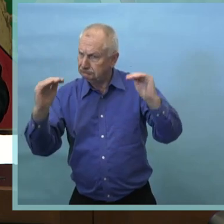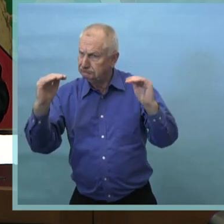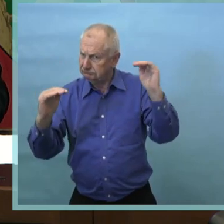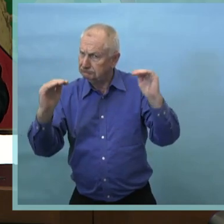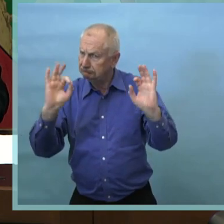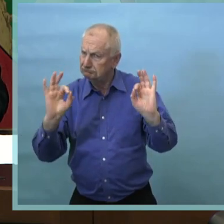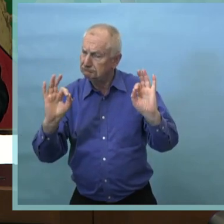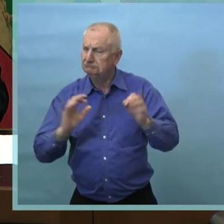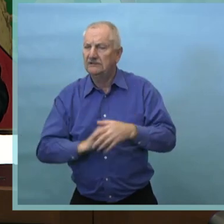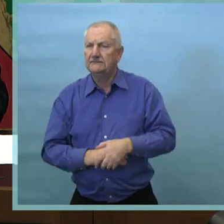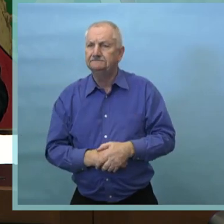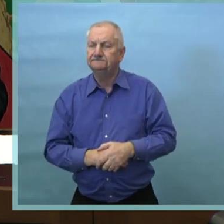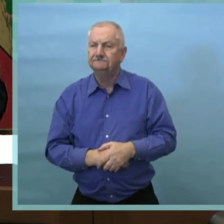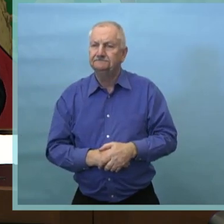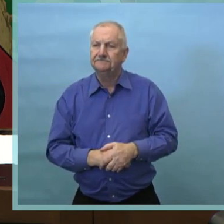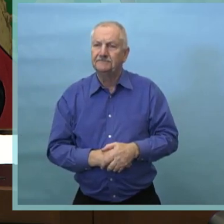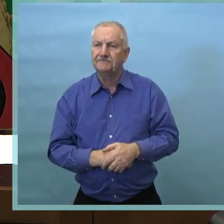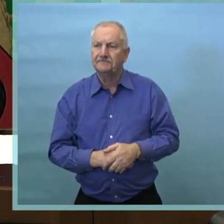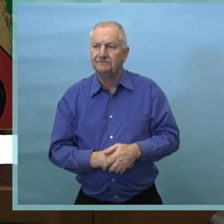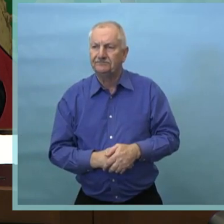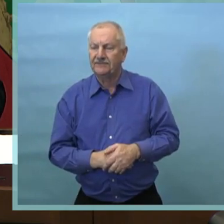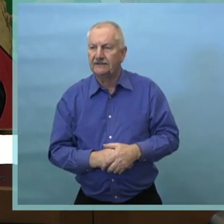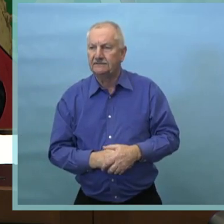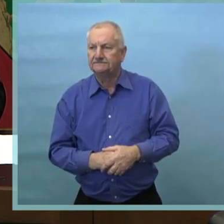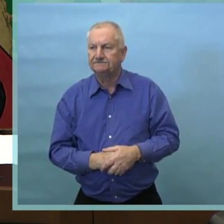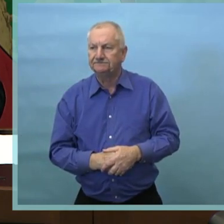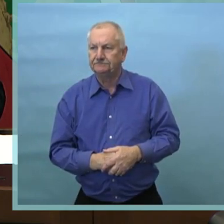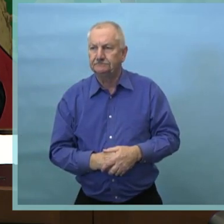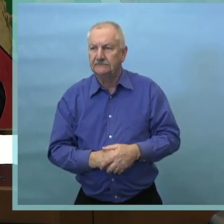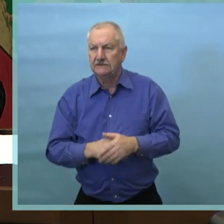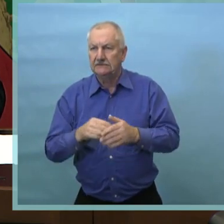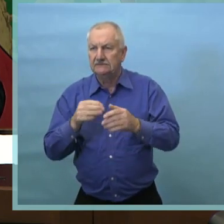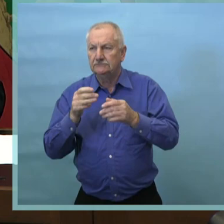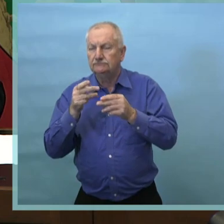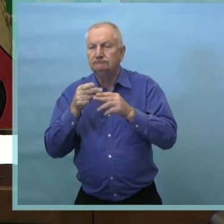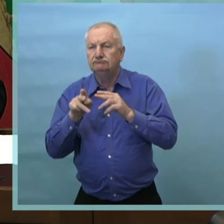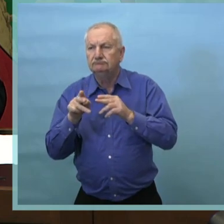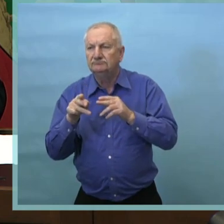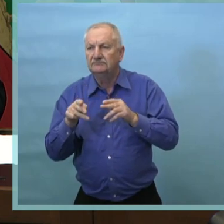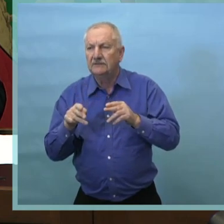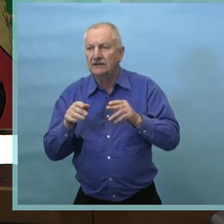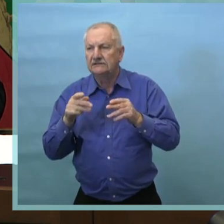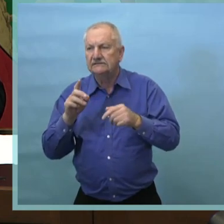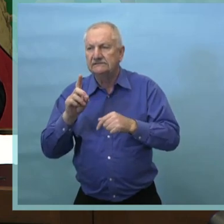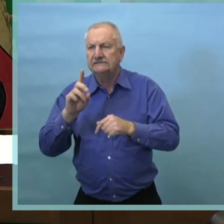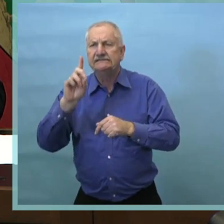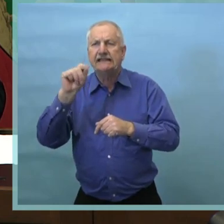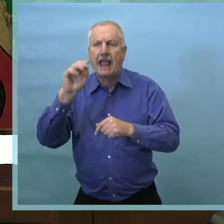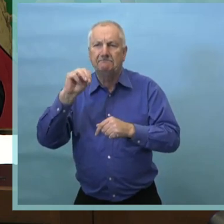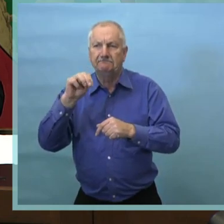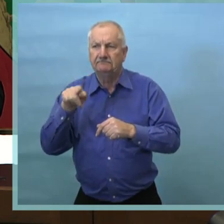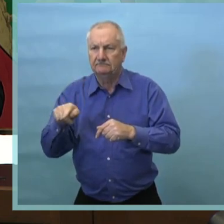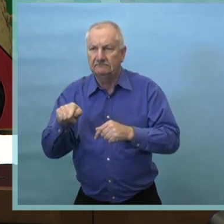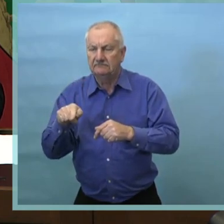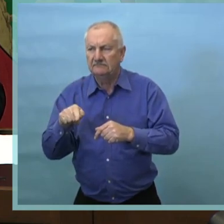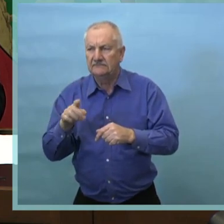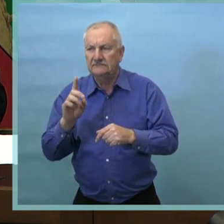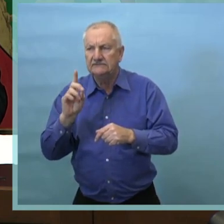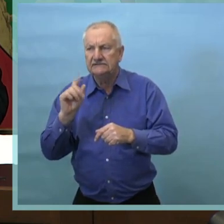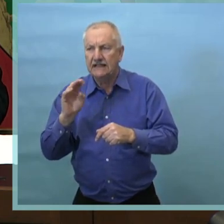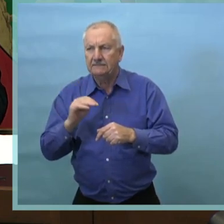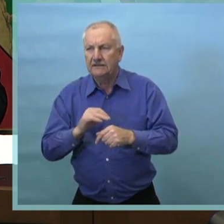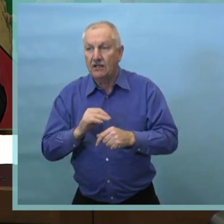level. Want to touch very briefly on the Shellmouth Dam, which is operational at outflows